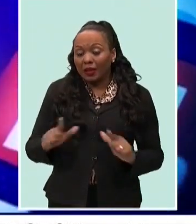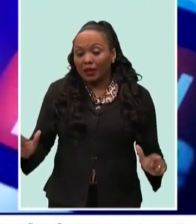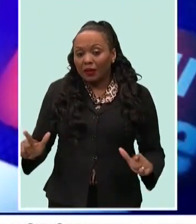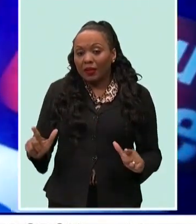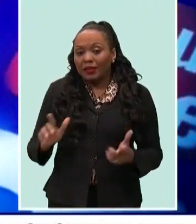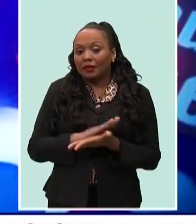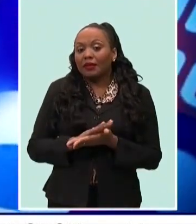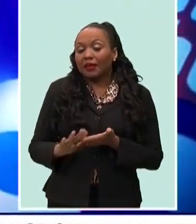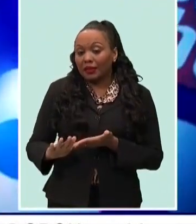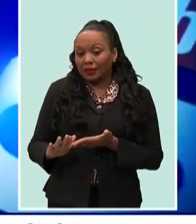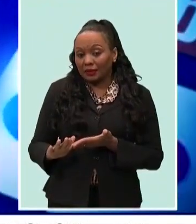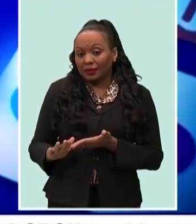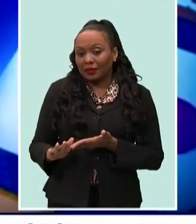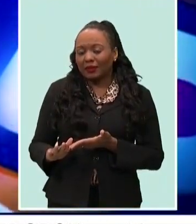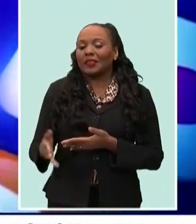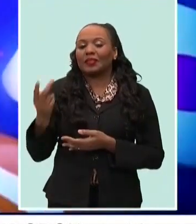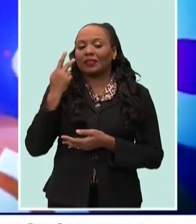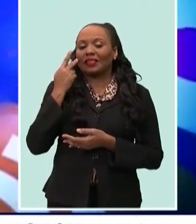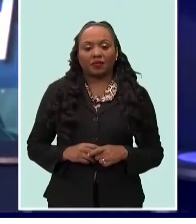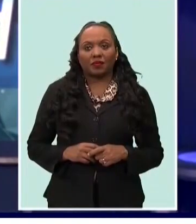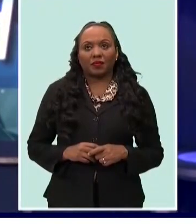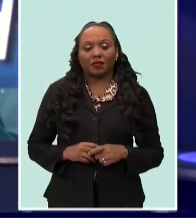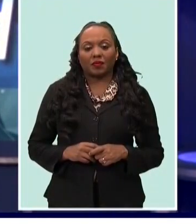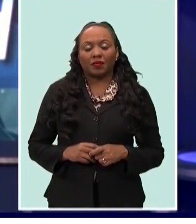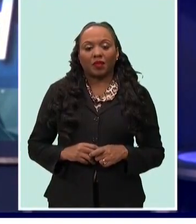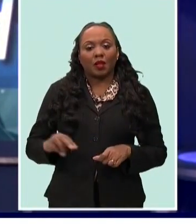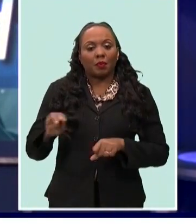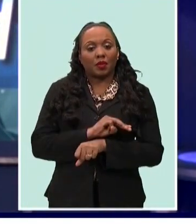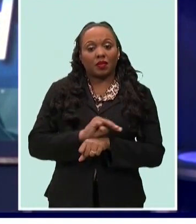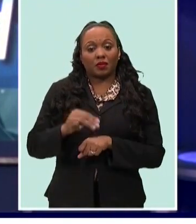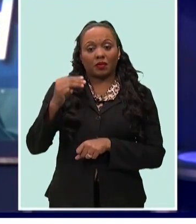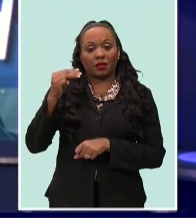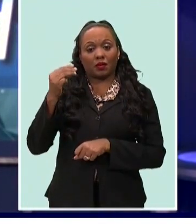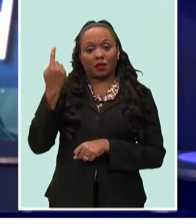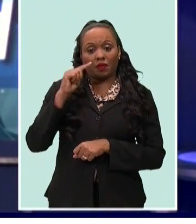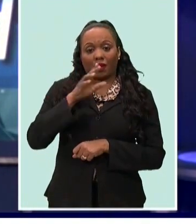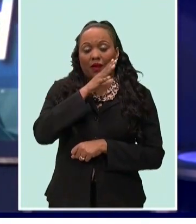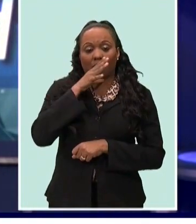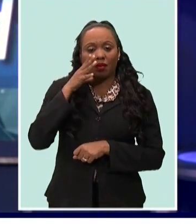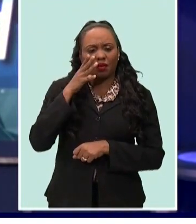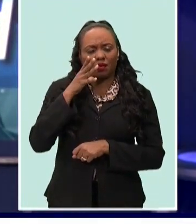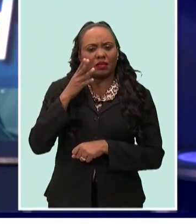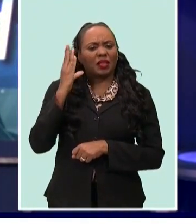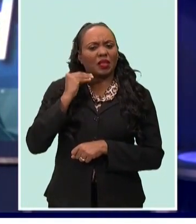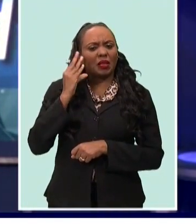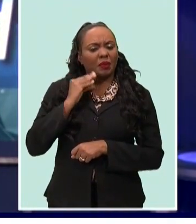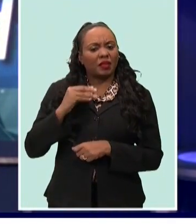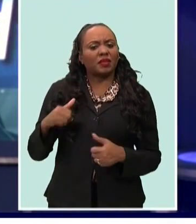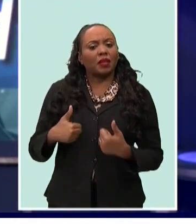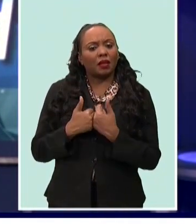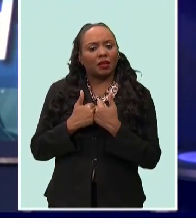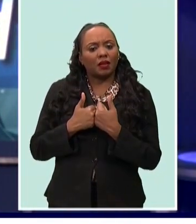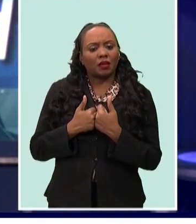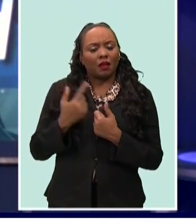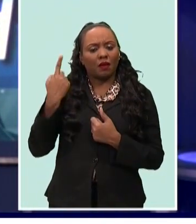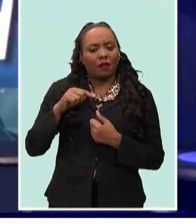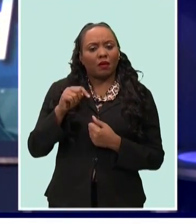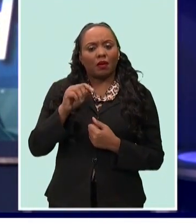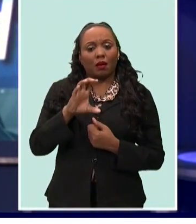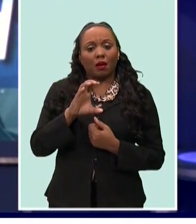nca@cbc.bb, and remember to keep your comments clean. Well, the Ministry of Agriculture is encountering some challenges harvesting this